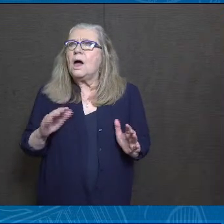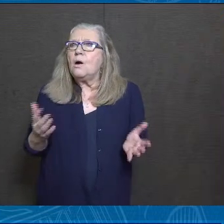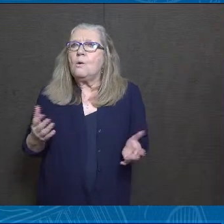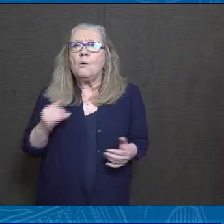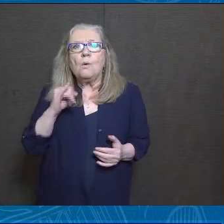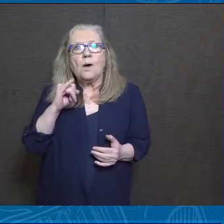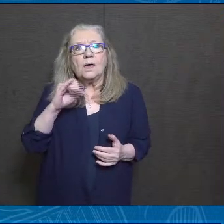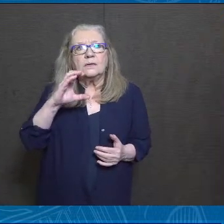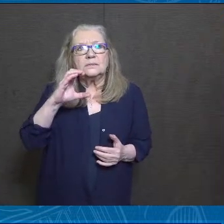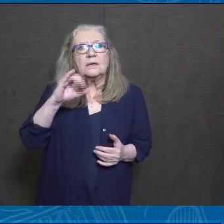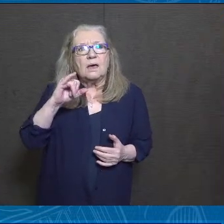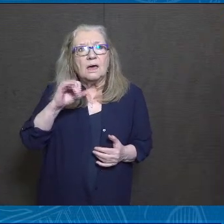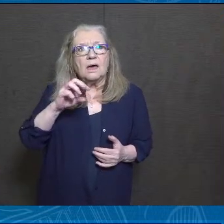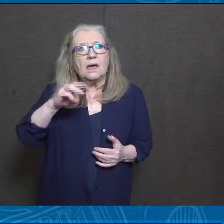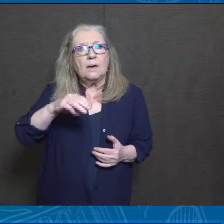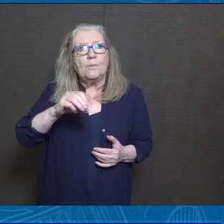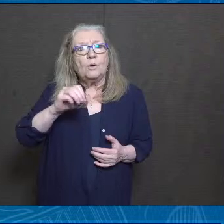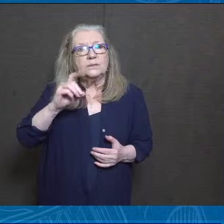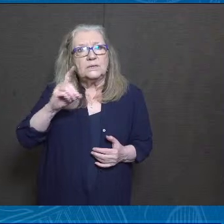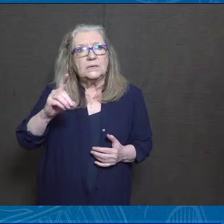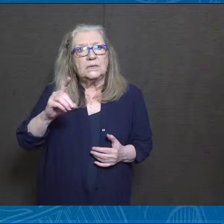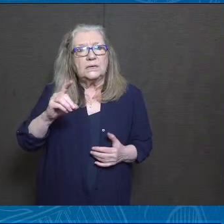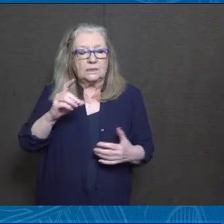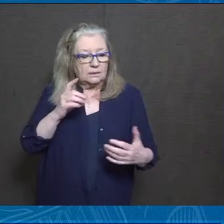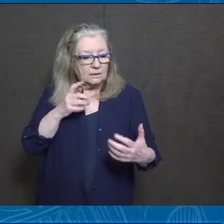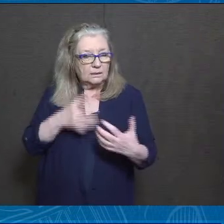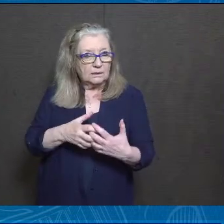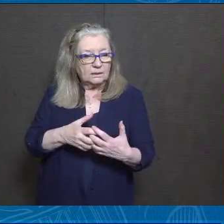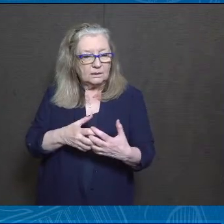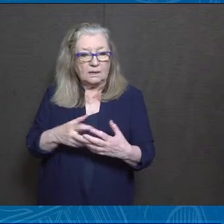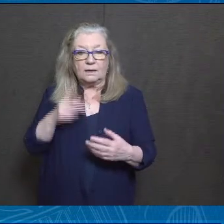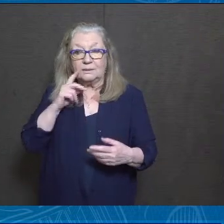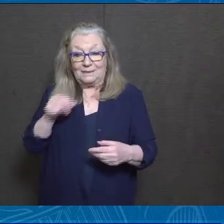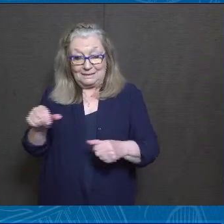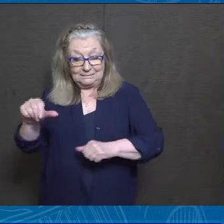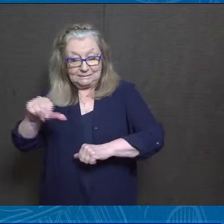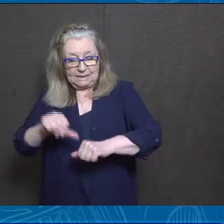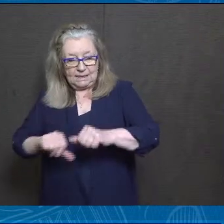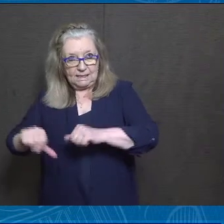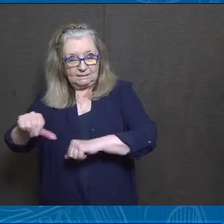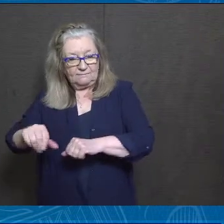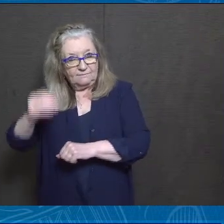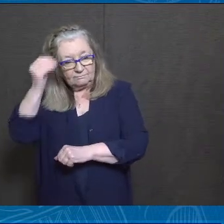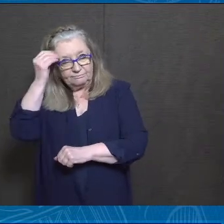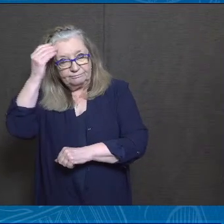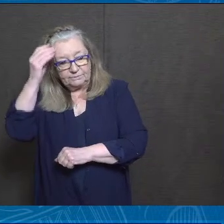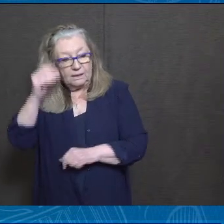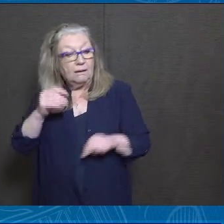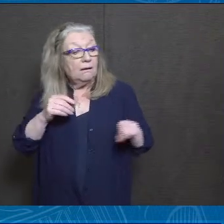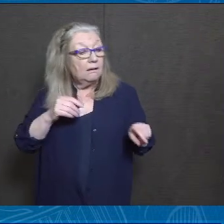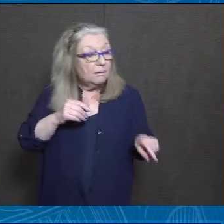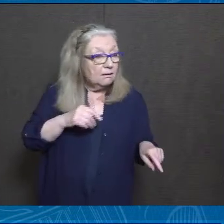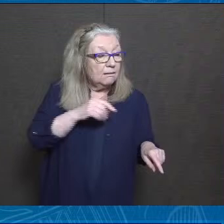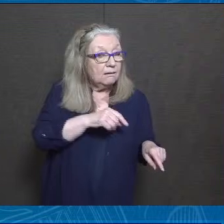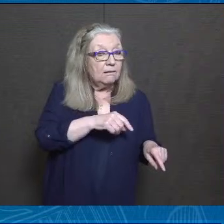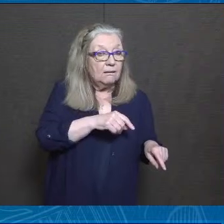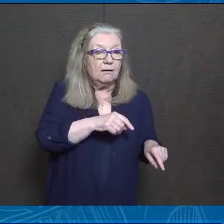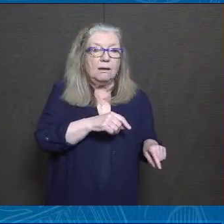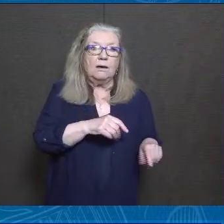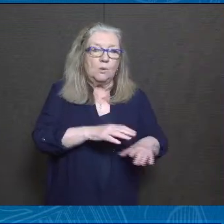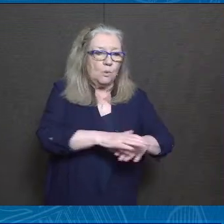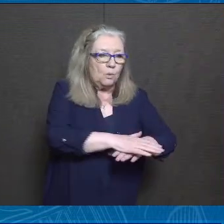ICI MOD integrated scientific and indigenous risk knowledge in the Himalayas? And what are